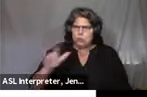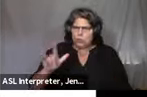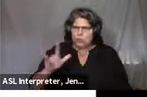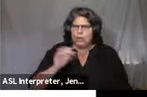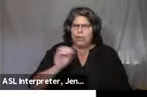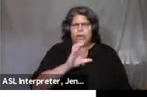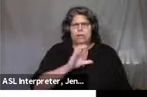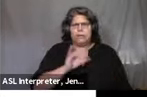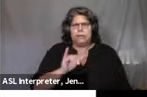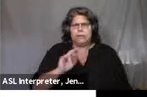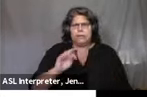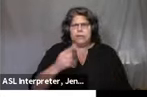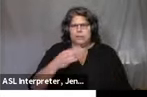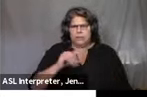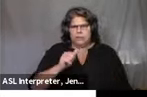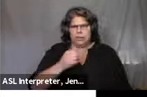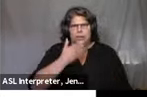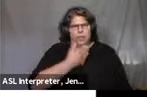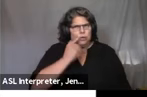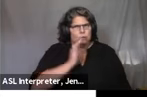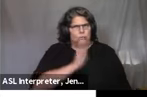question.